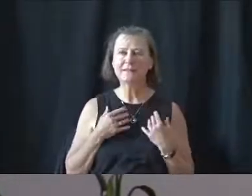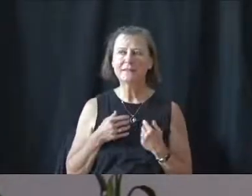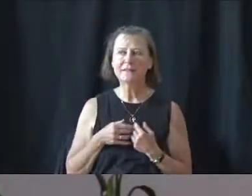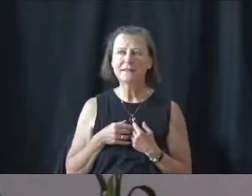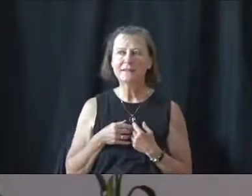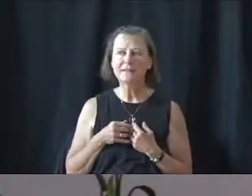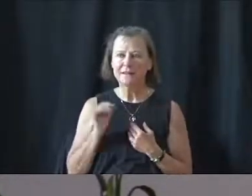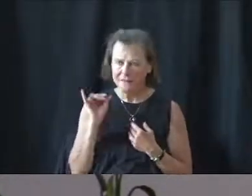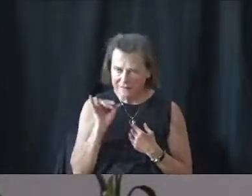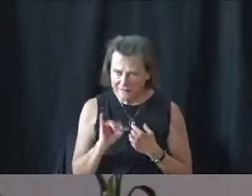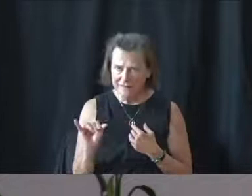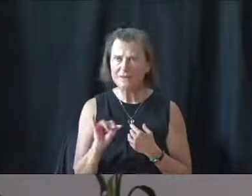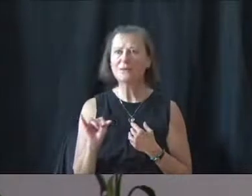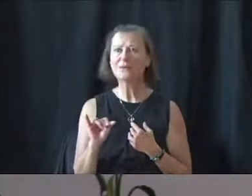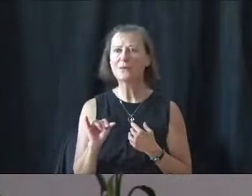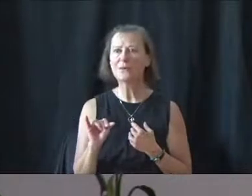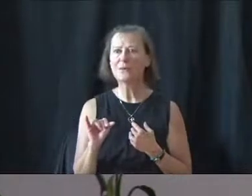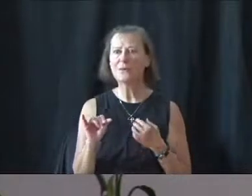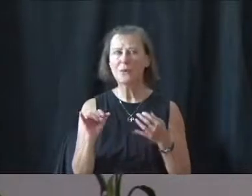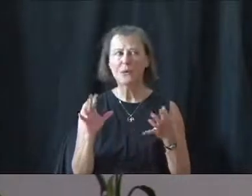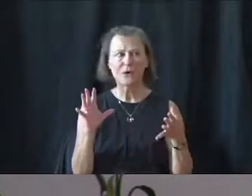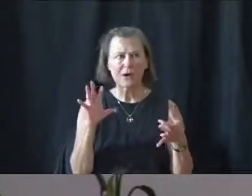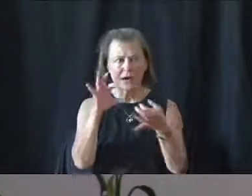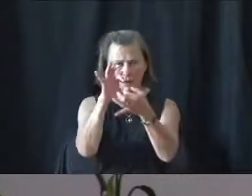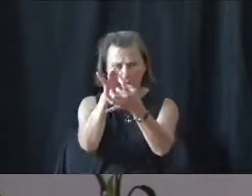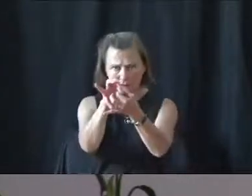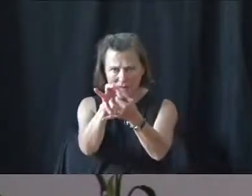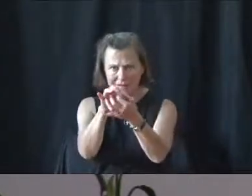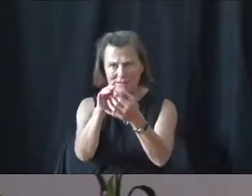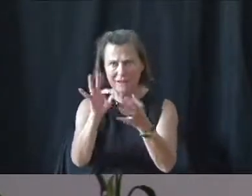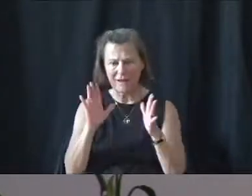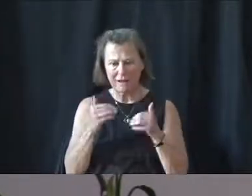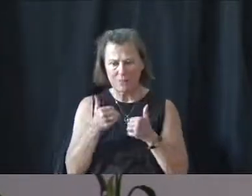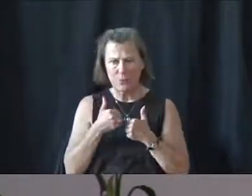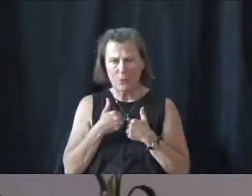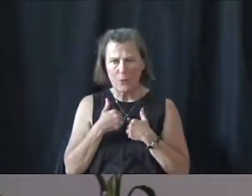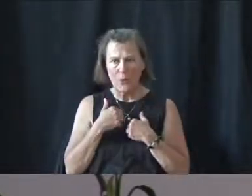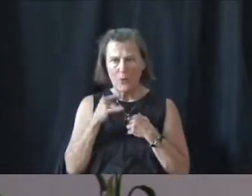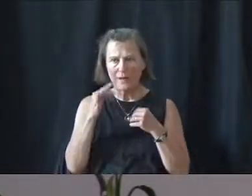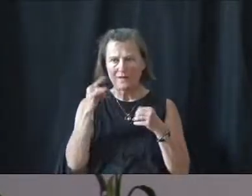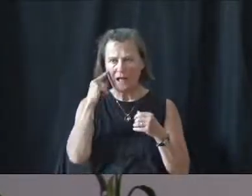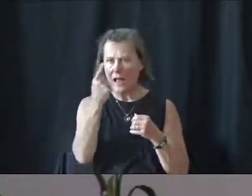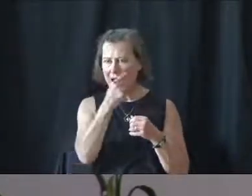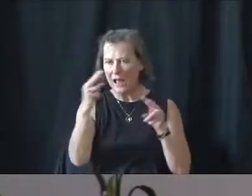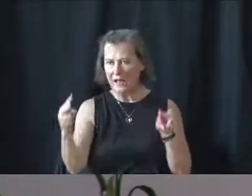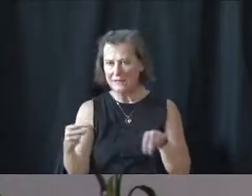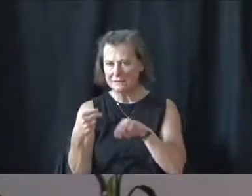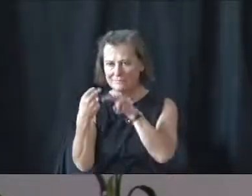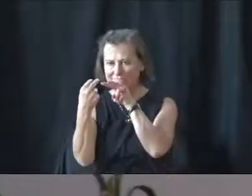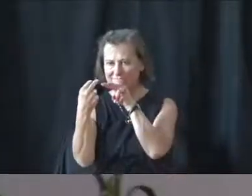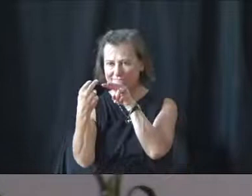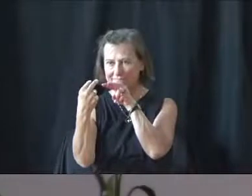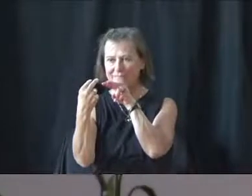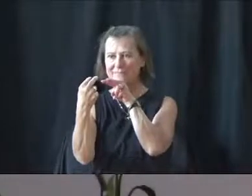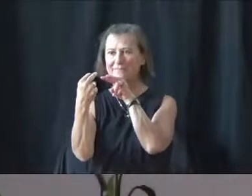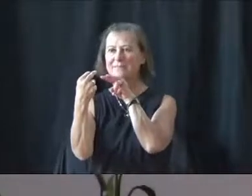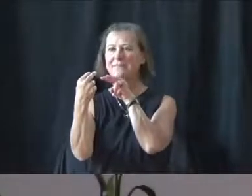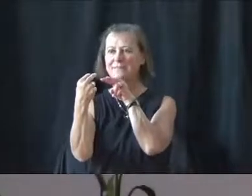So is the communion of souls when there is a meeting of the eyes.